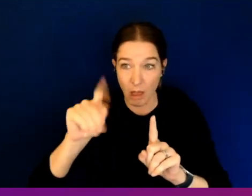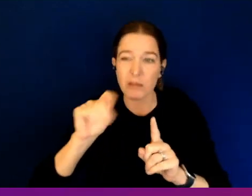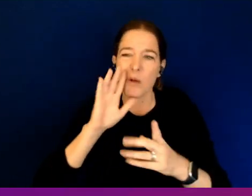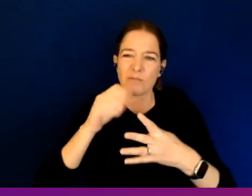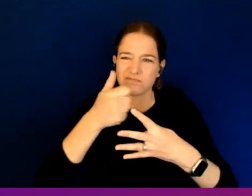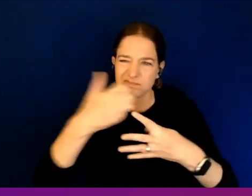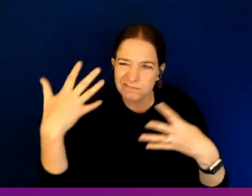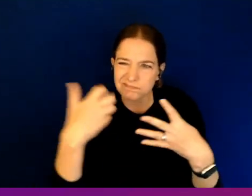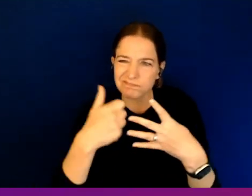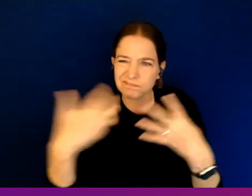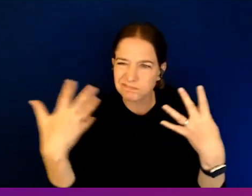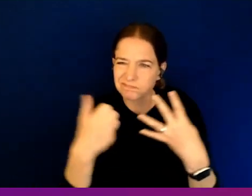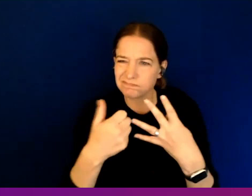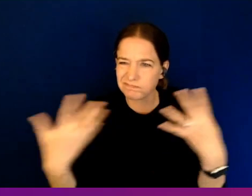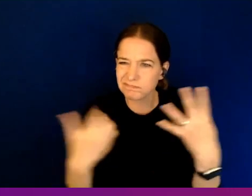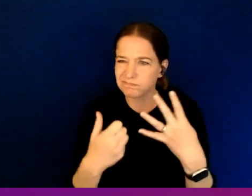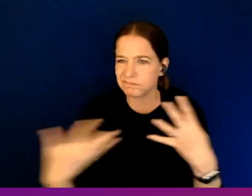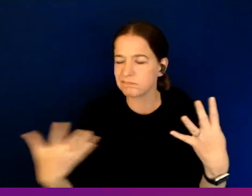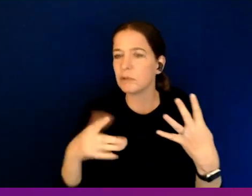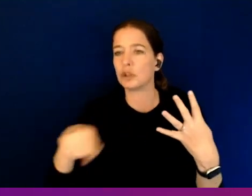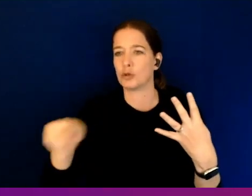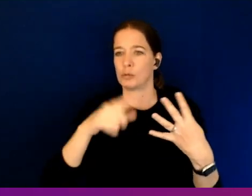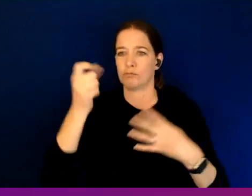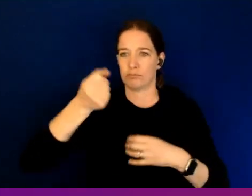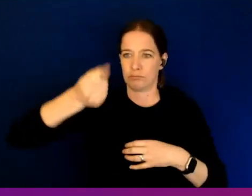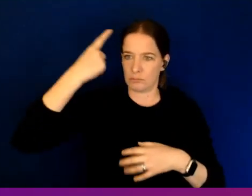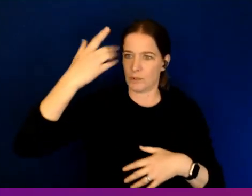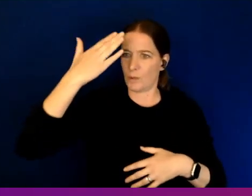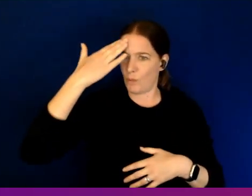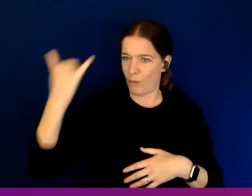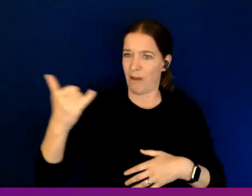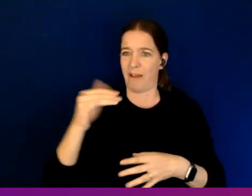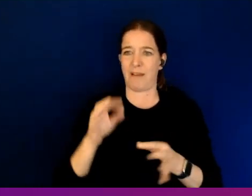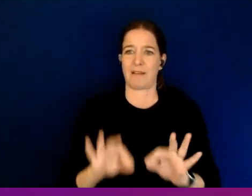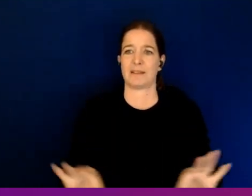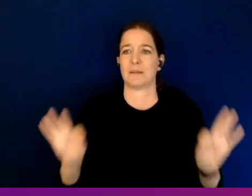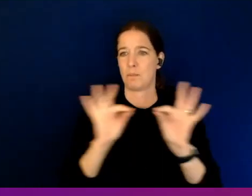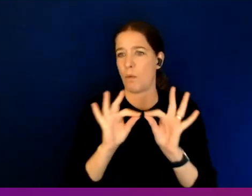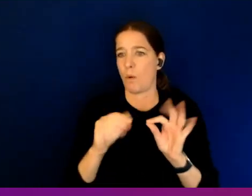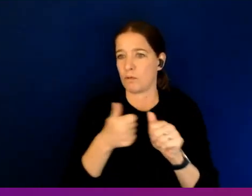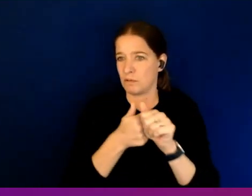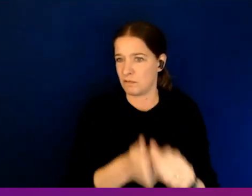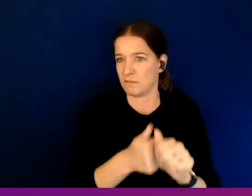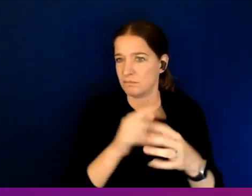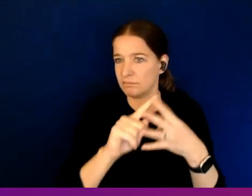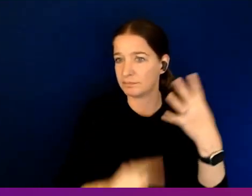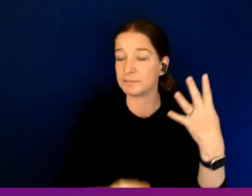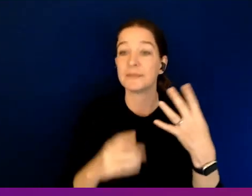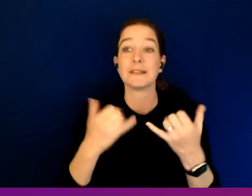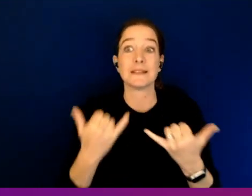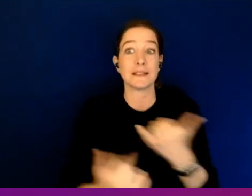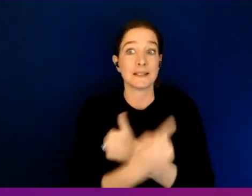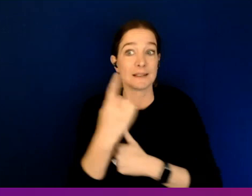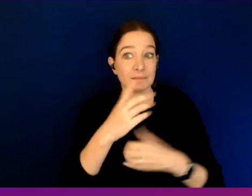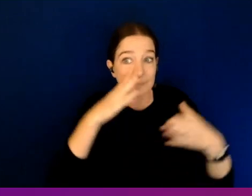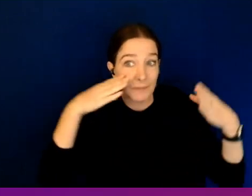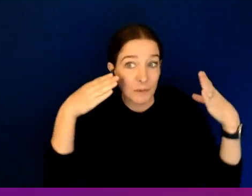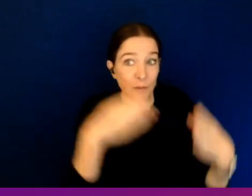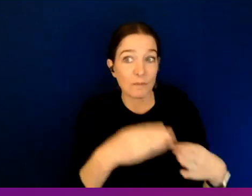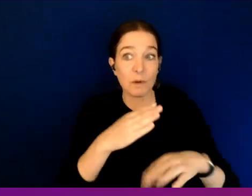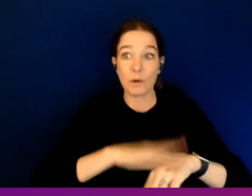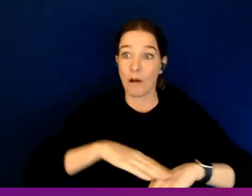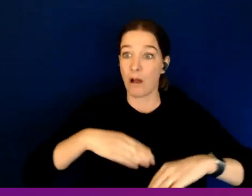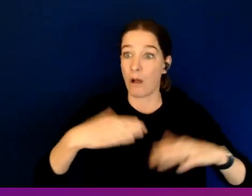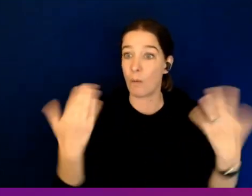each of these 4 actions and understand why their implementation is so vital. Today, we'll be discussing the creation of strong passwords